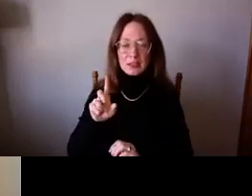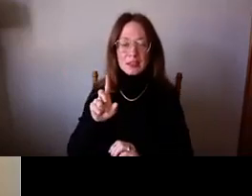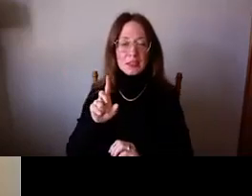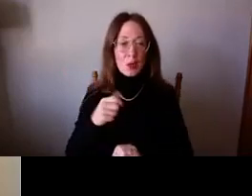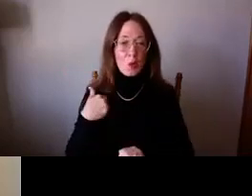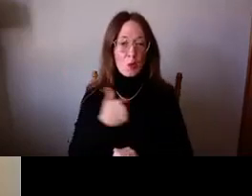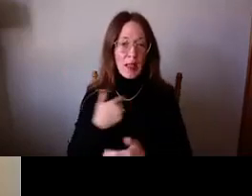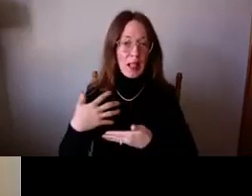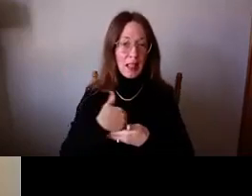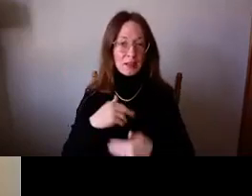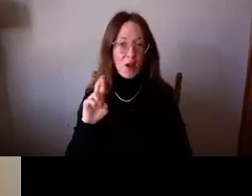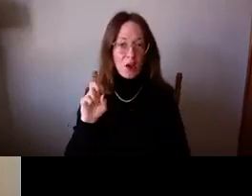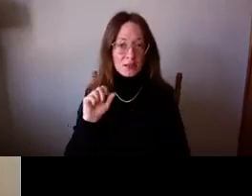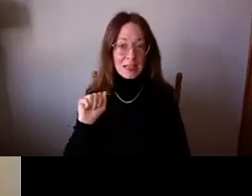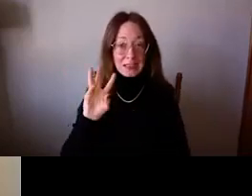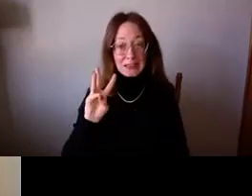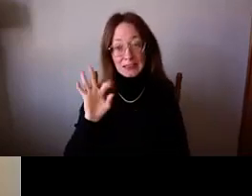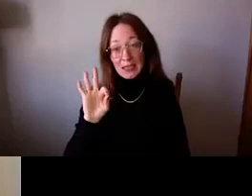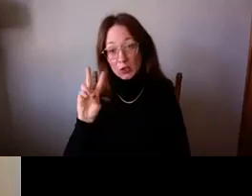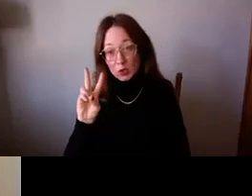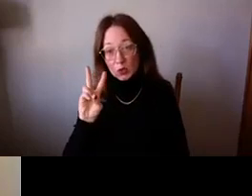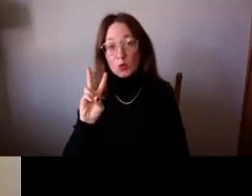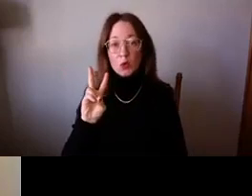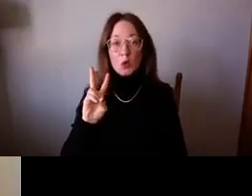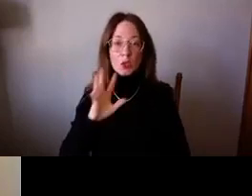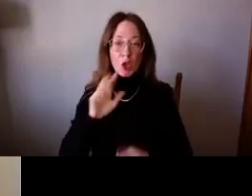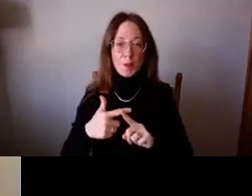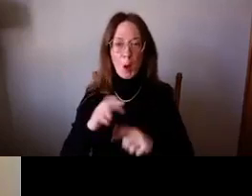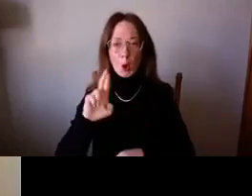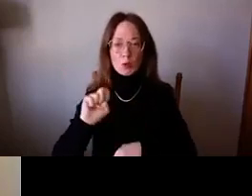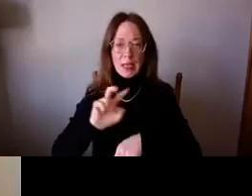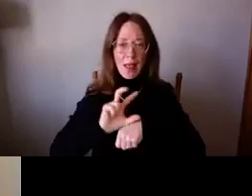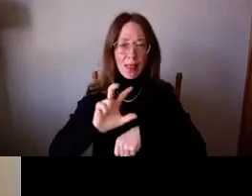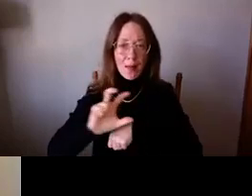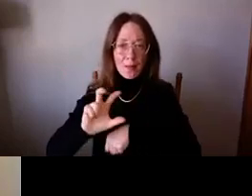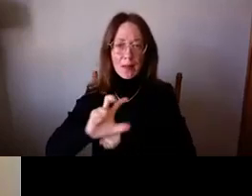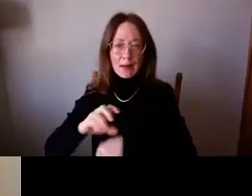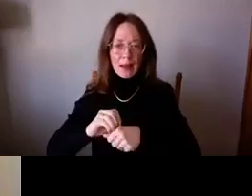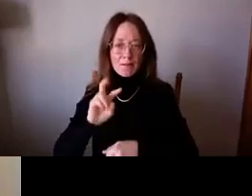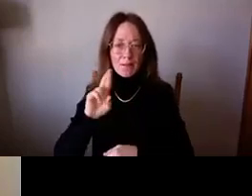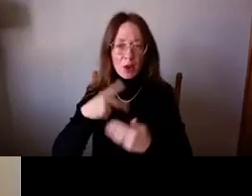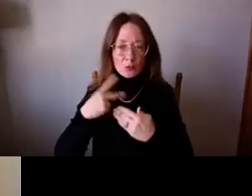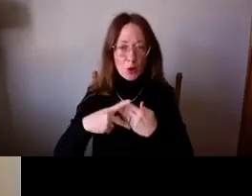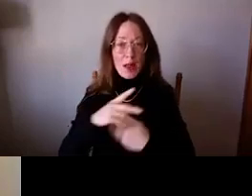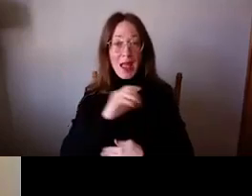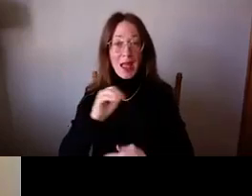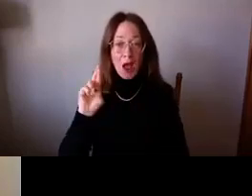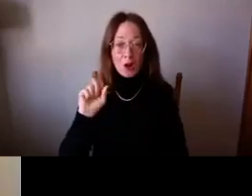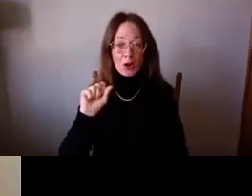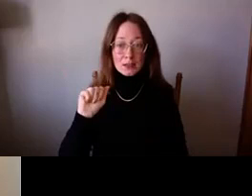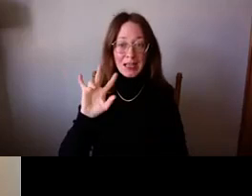RSA 692, information about reallotment under the VR program, and the RSA